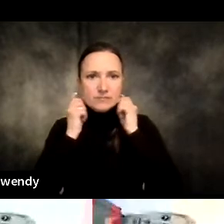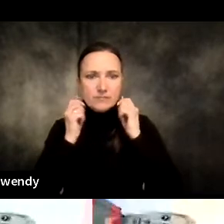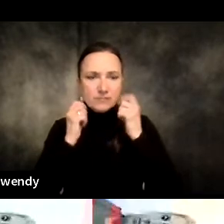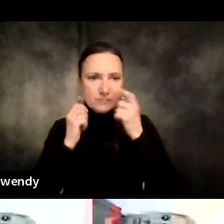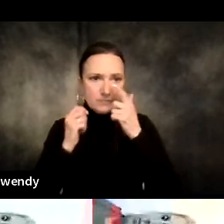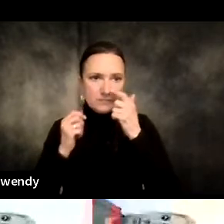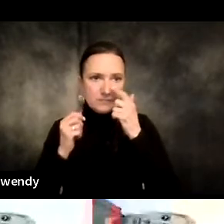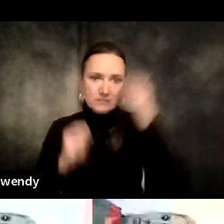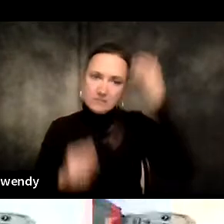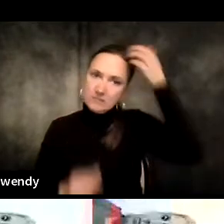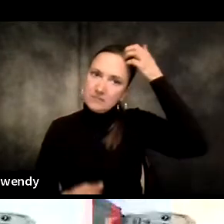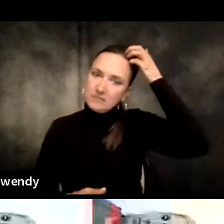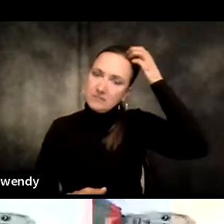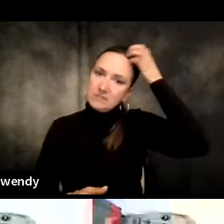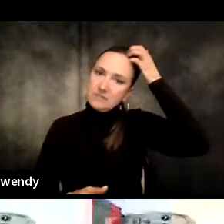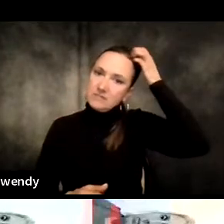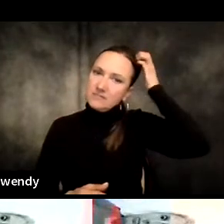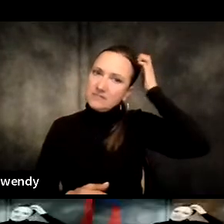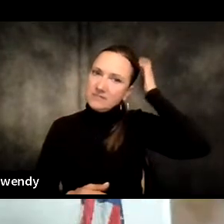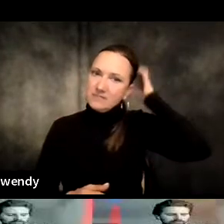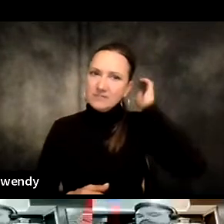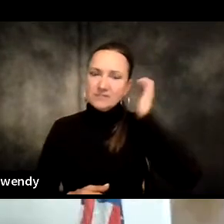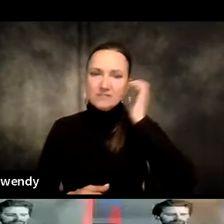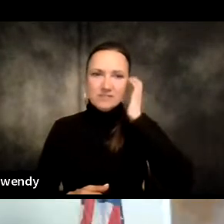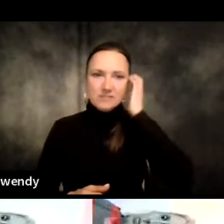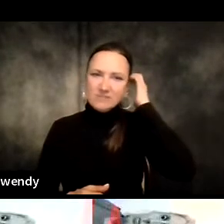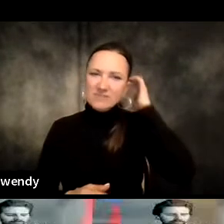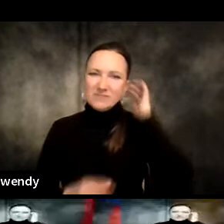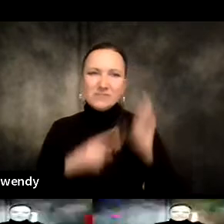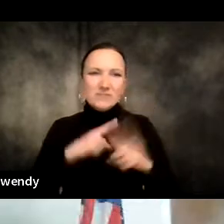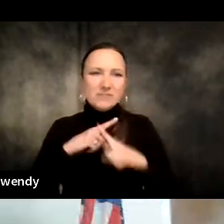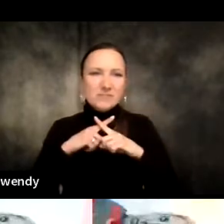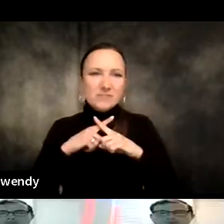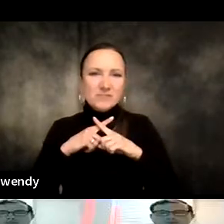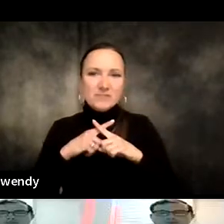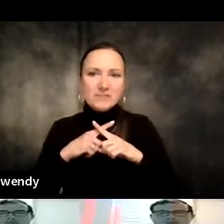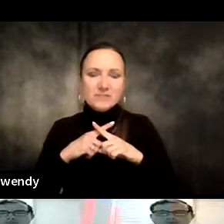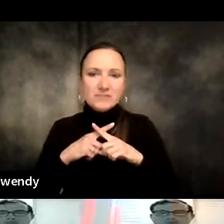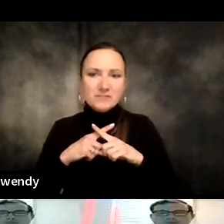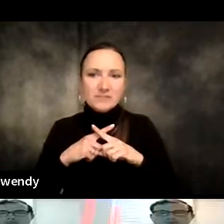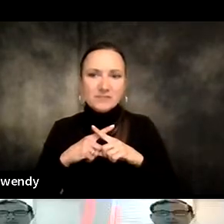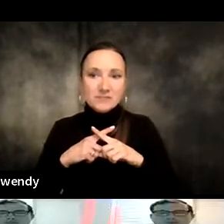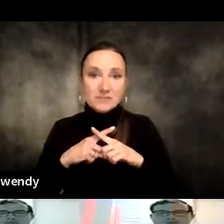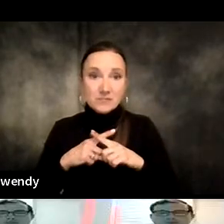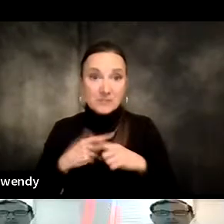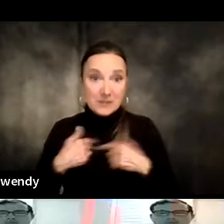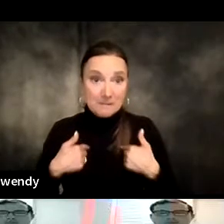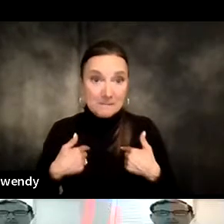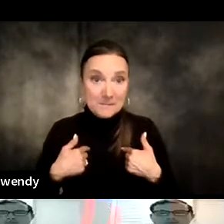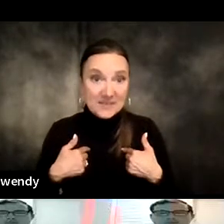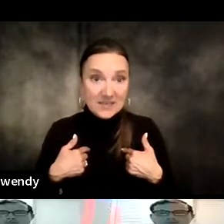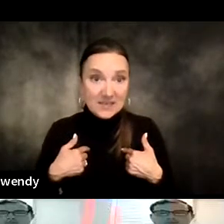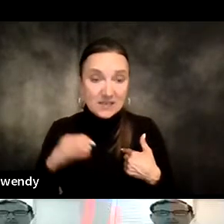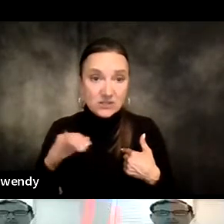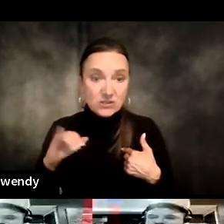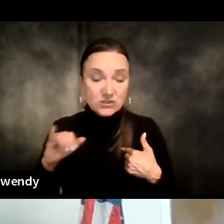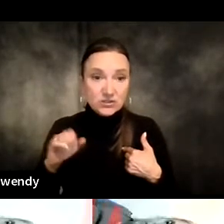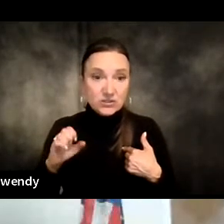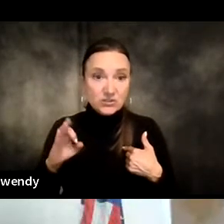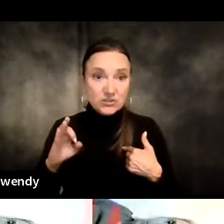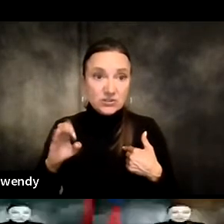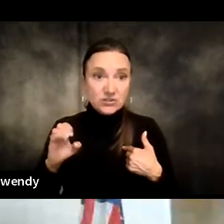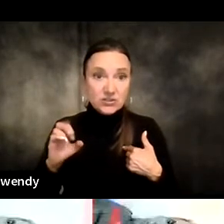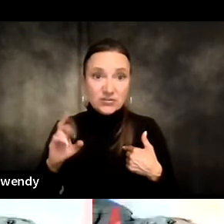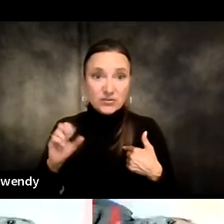Whenever you're out, you're muted, Ms. Jefferson, if you were speaking. Okay, you want me to speak first? Yeah, it looks like we don't have